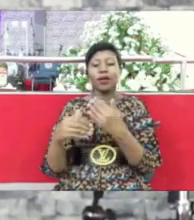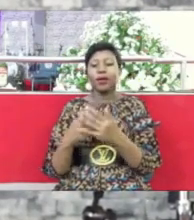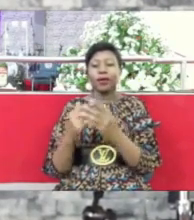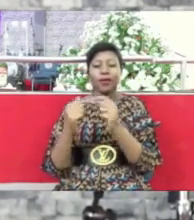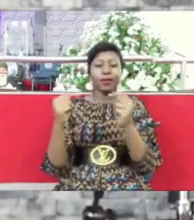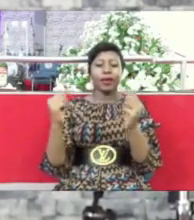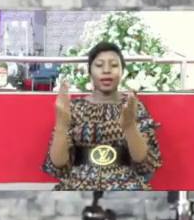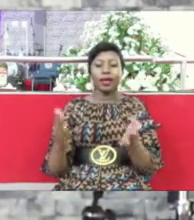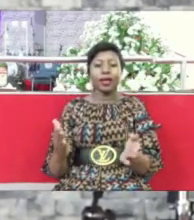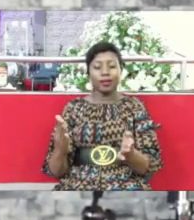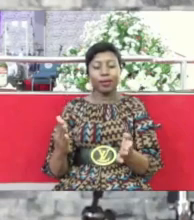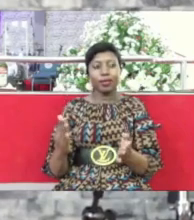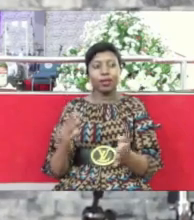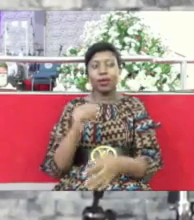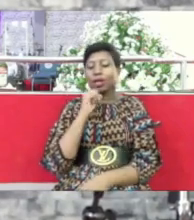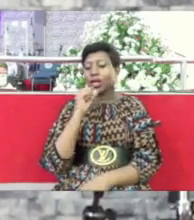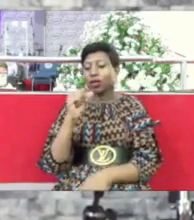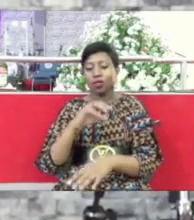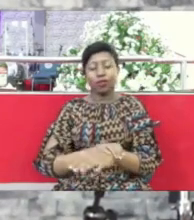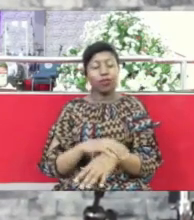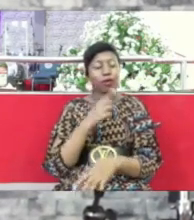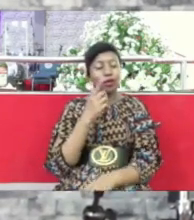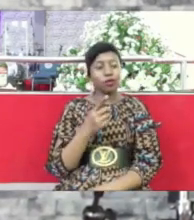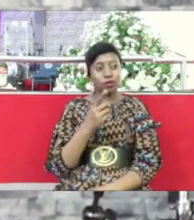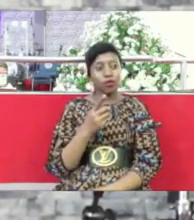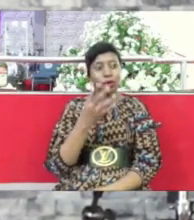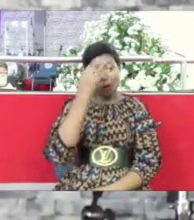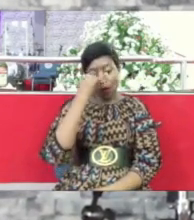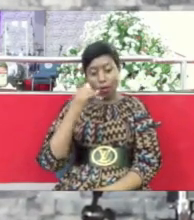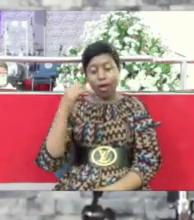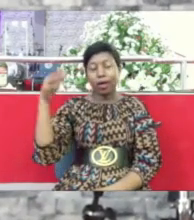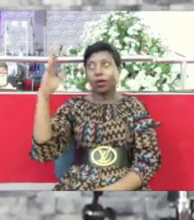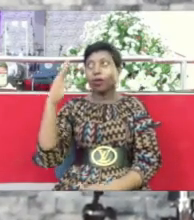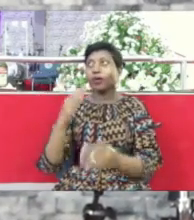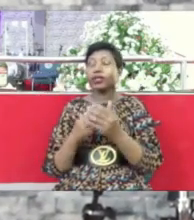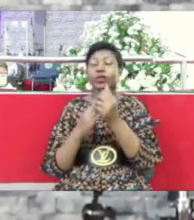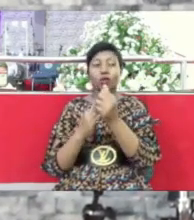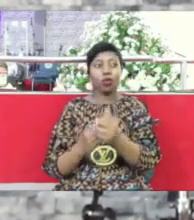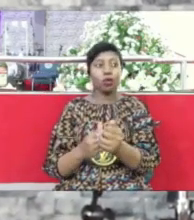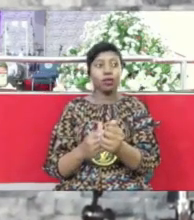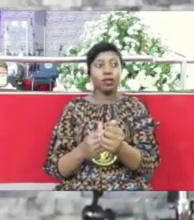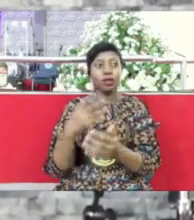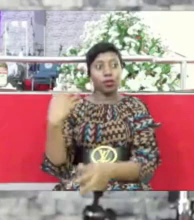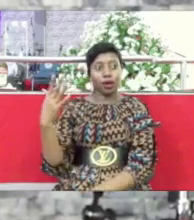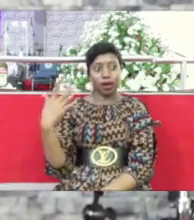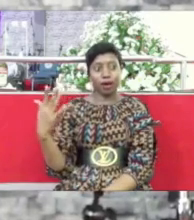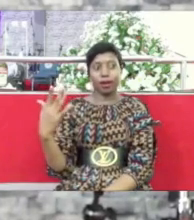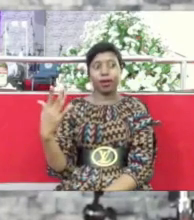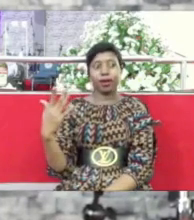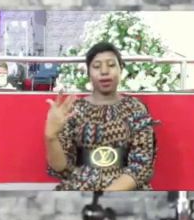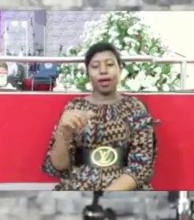will not find them. Why? Because God is holding your hand. Those who wage war against